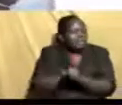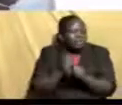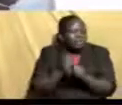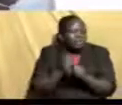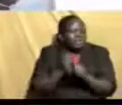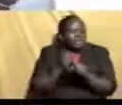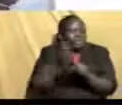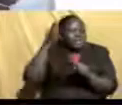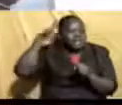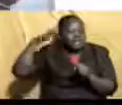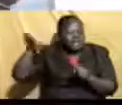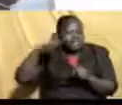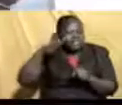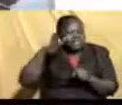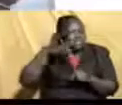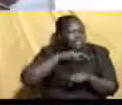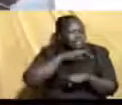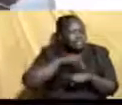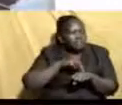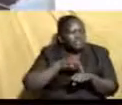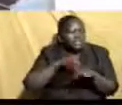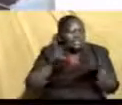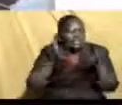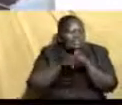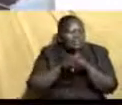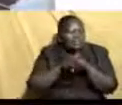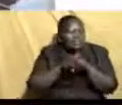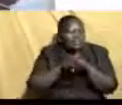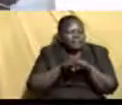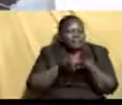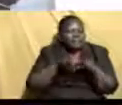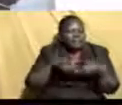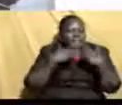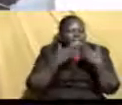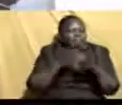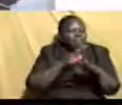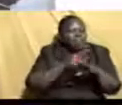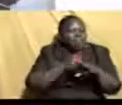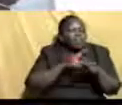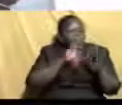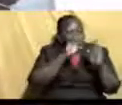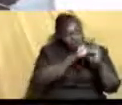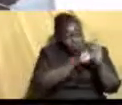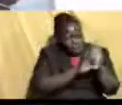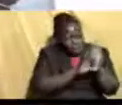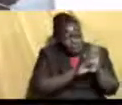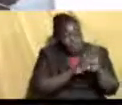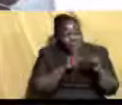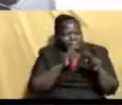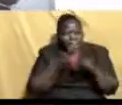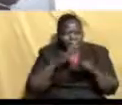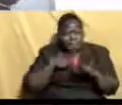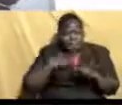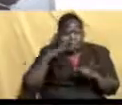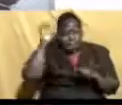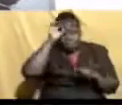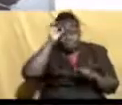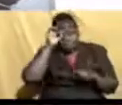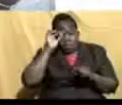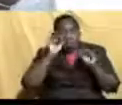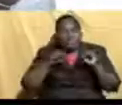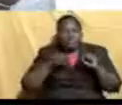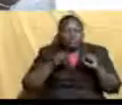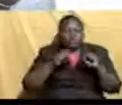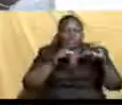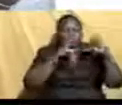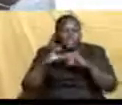be legislated on the same way the implied provision on quorum in the Constitution exists, but that, in my opinion, can be legislated